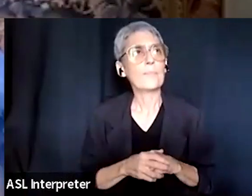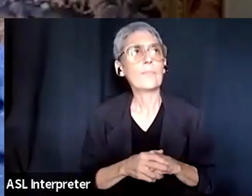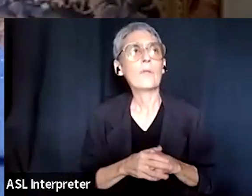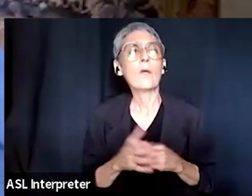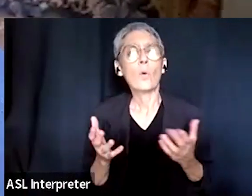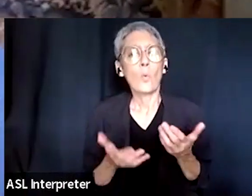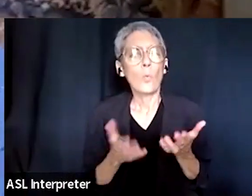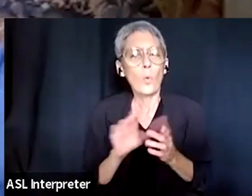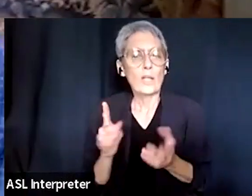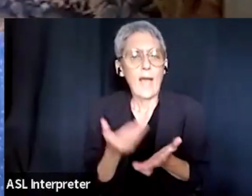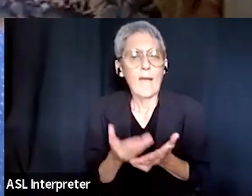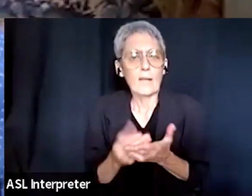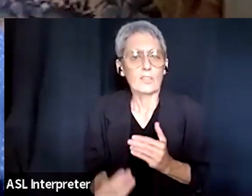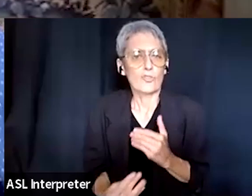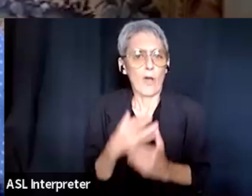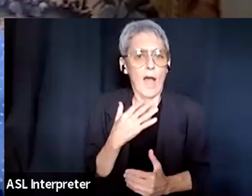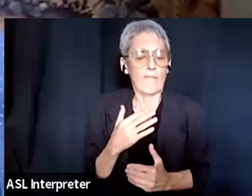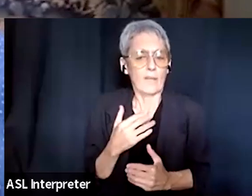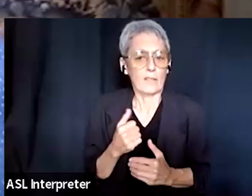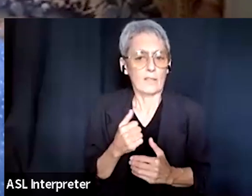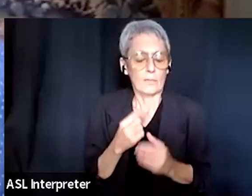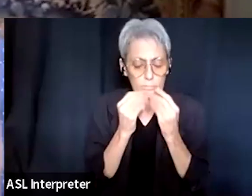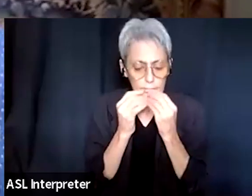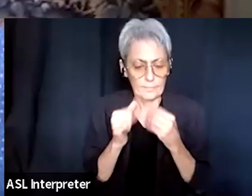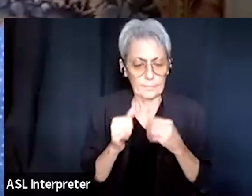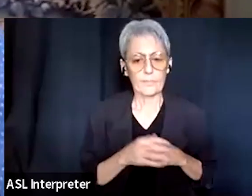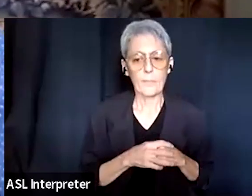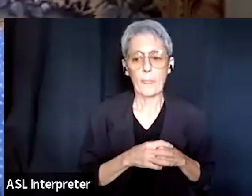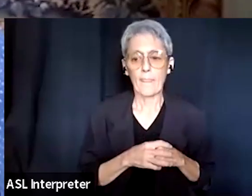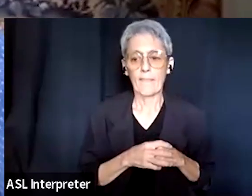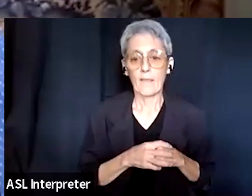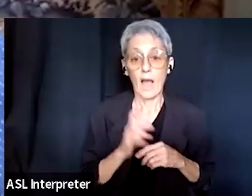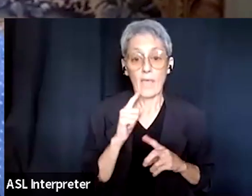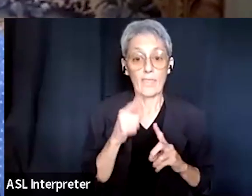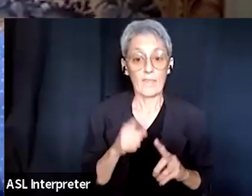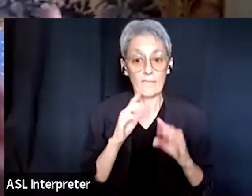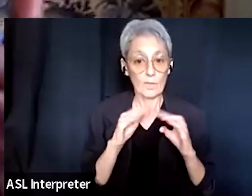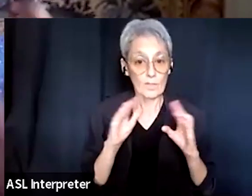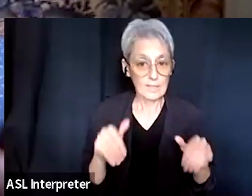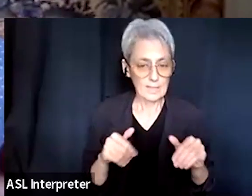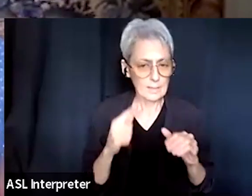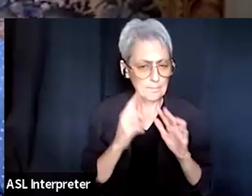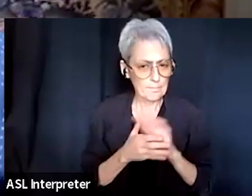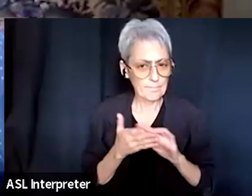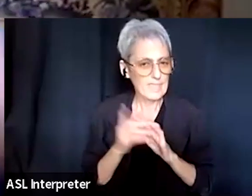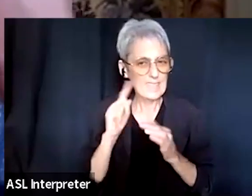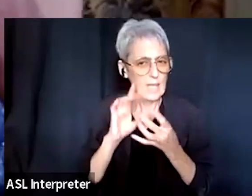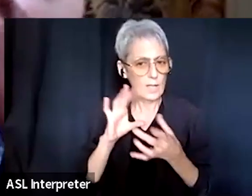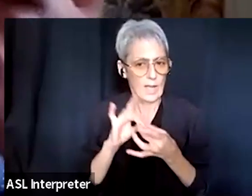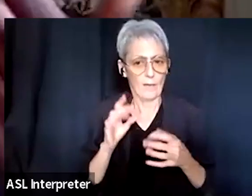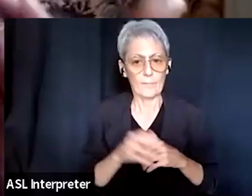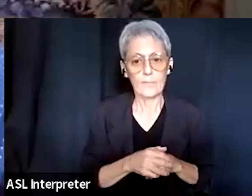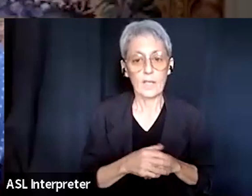driving what we're getting ready to do? I think particularly for system levels, chief academic